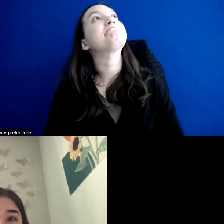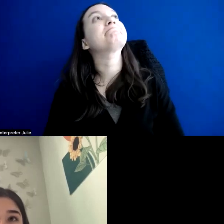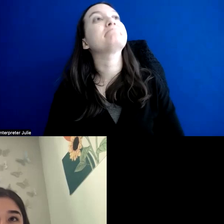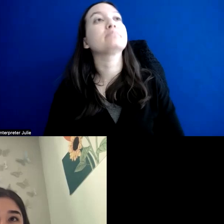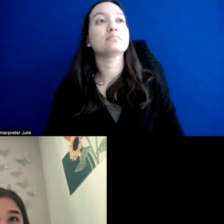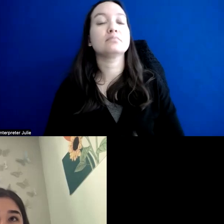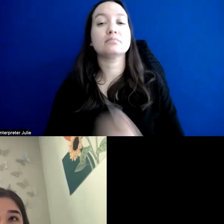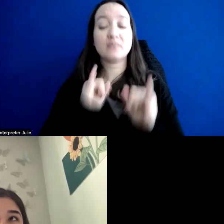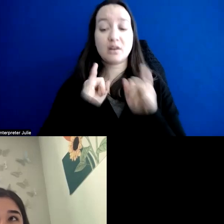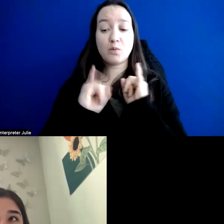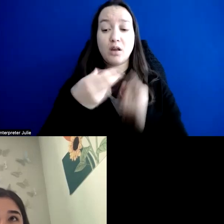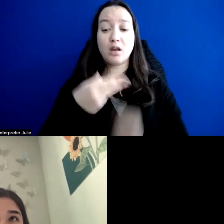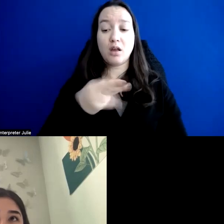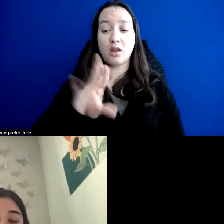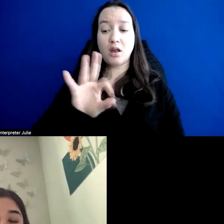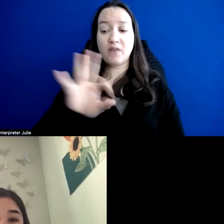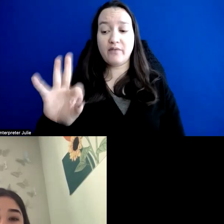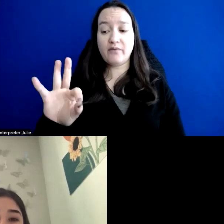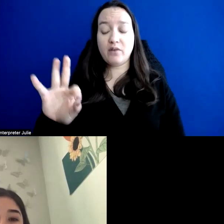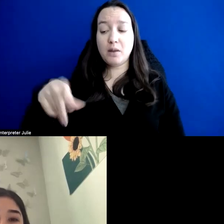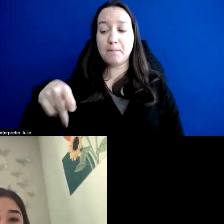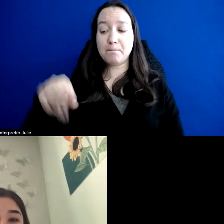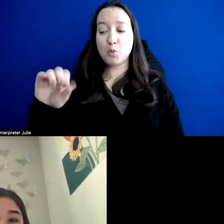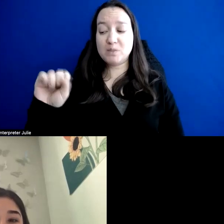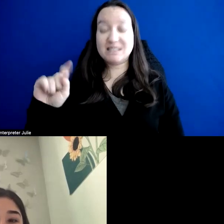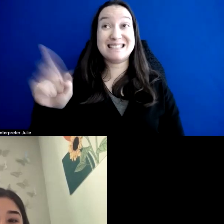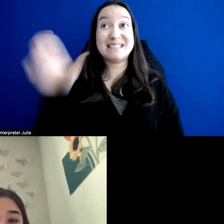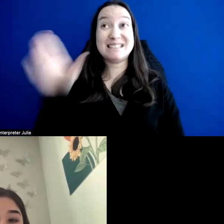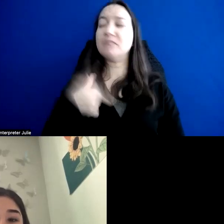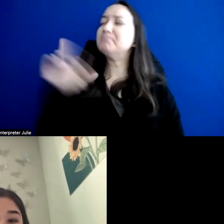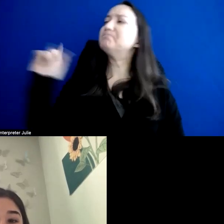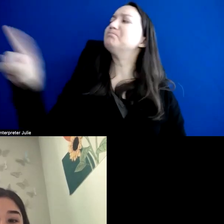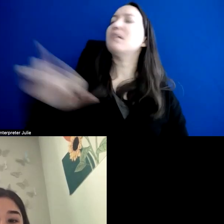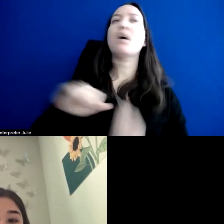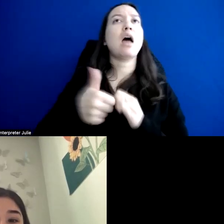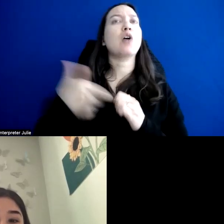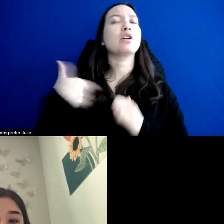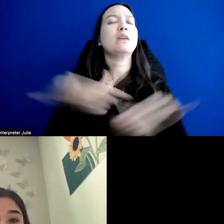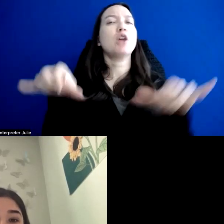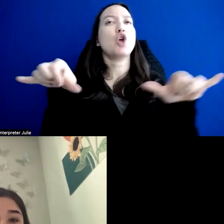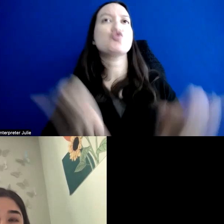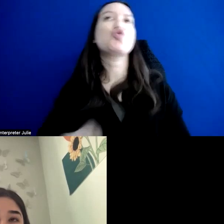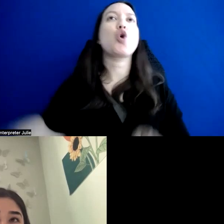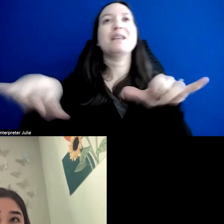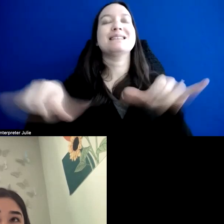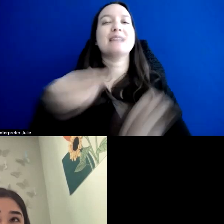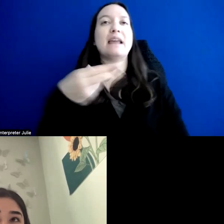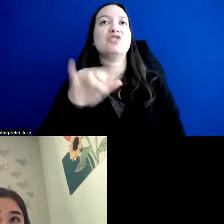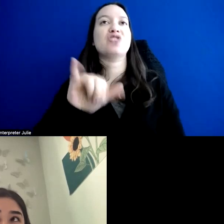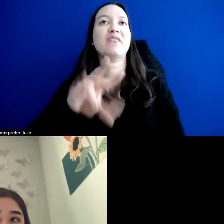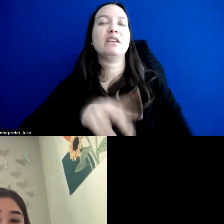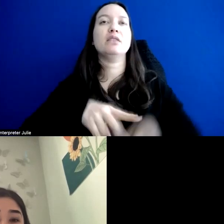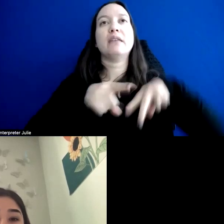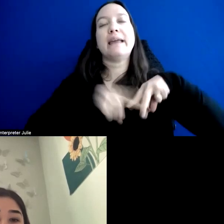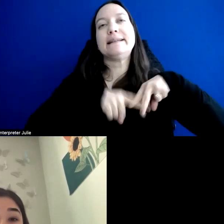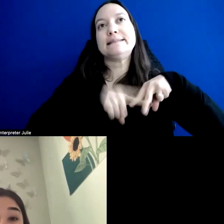with HuffPost, the speaker, he asked, in what ways can we normalize HIV and AIDS